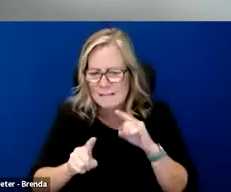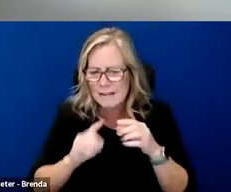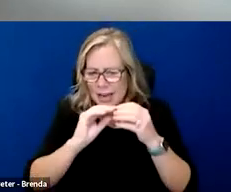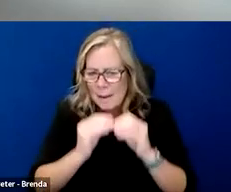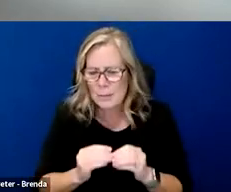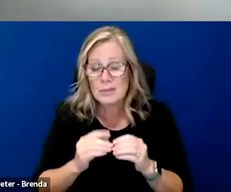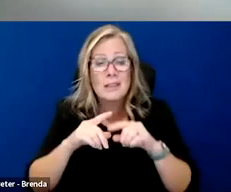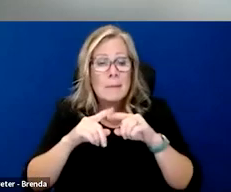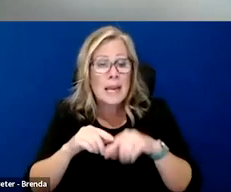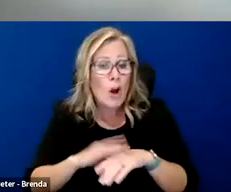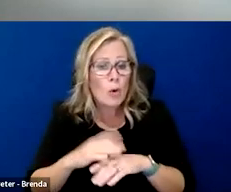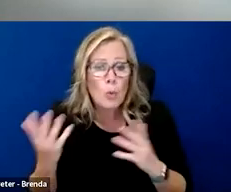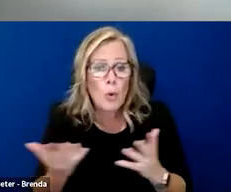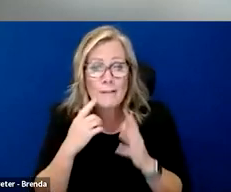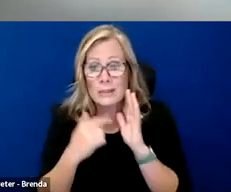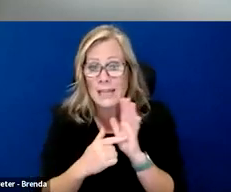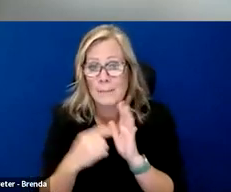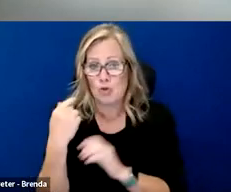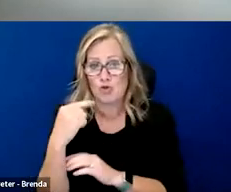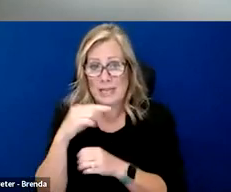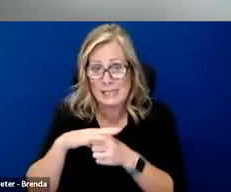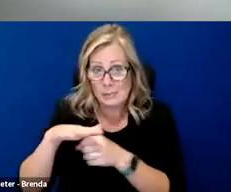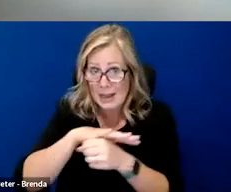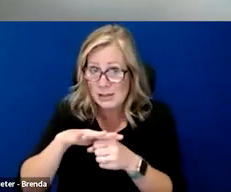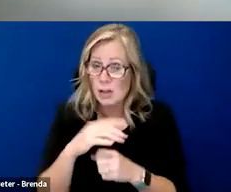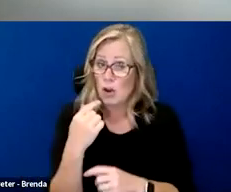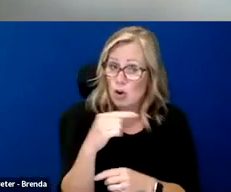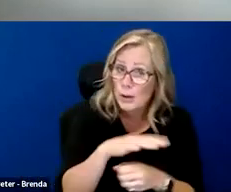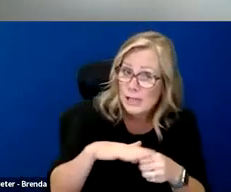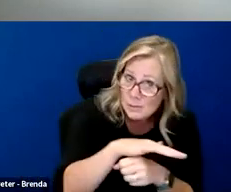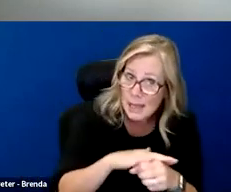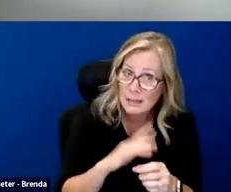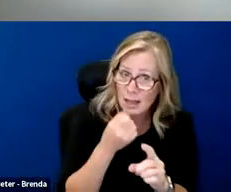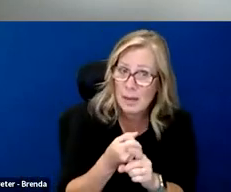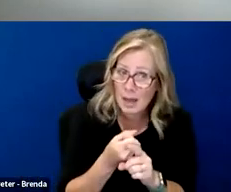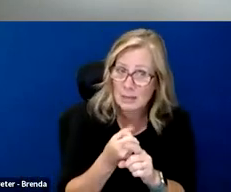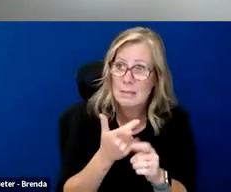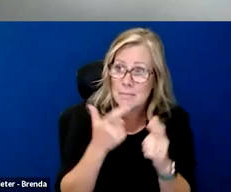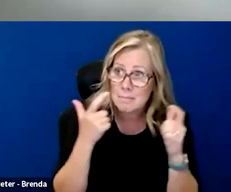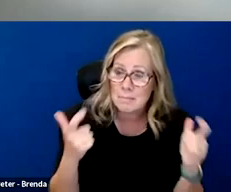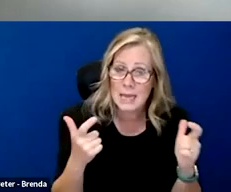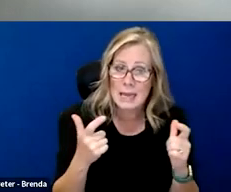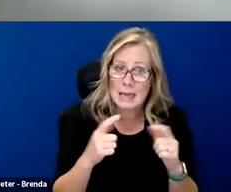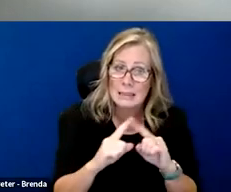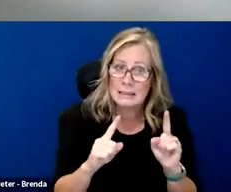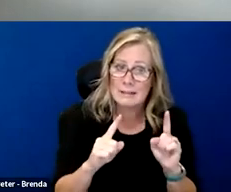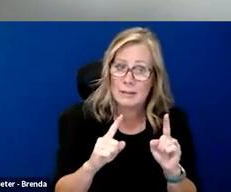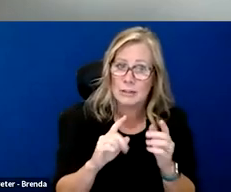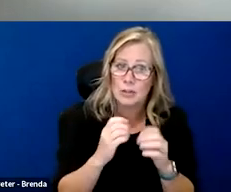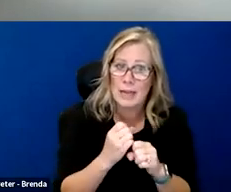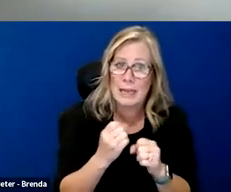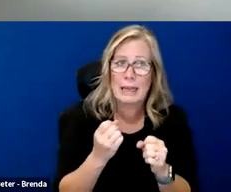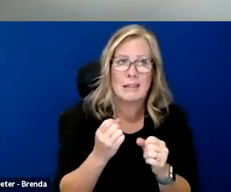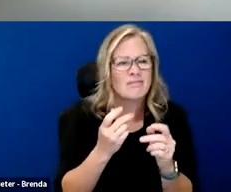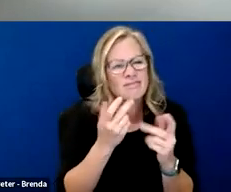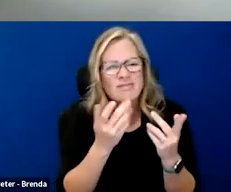including green space in the neighborhood, which is very important. It actually makes a big difference to keeping neighborhoods cooler and in turn